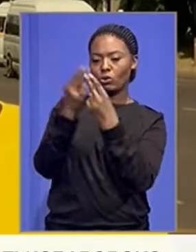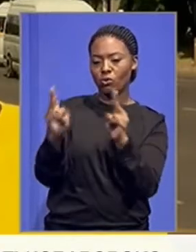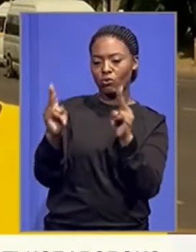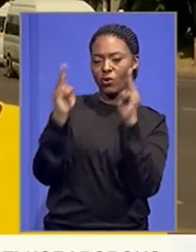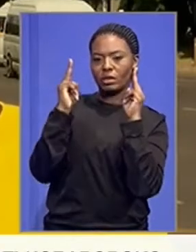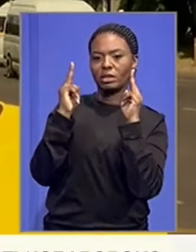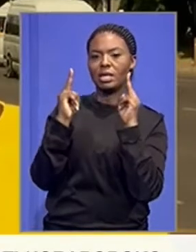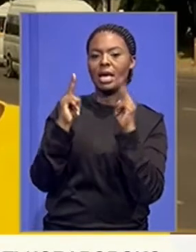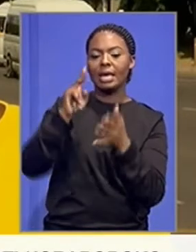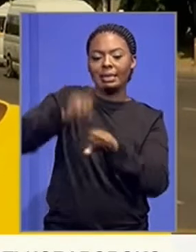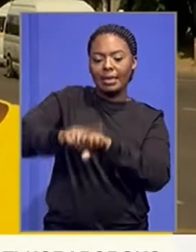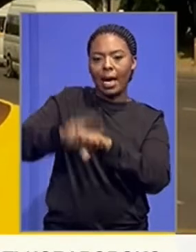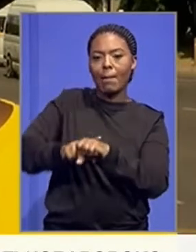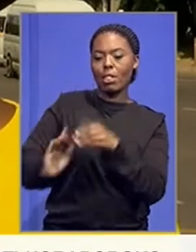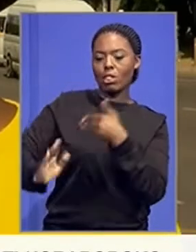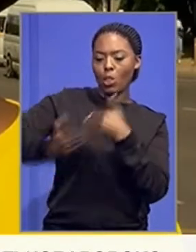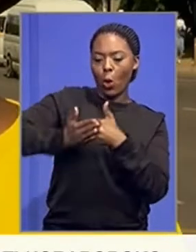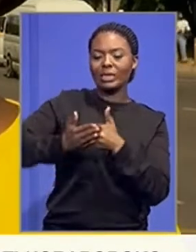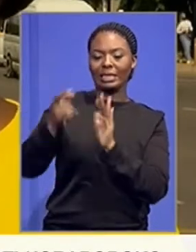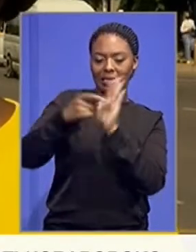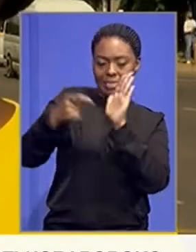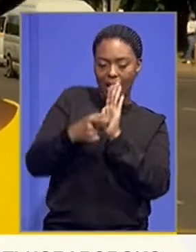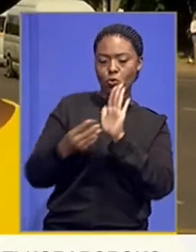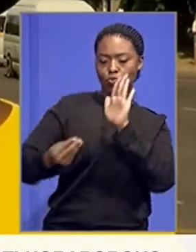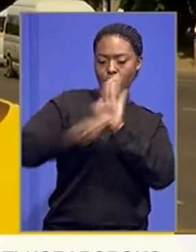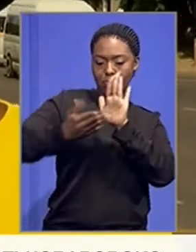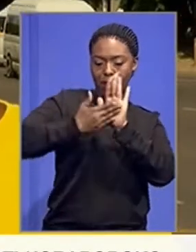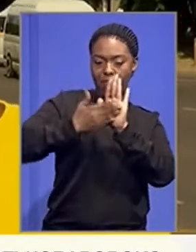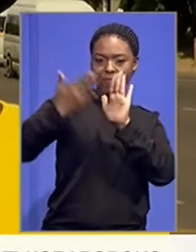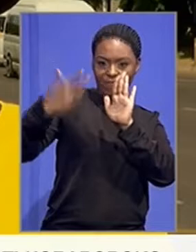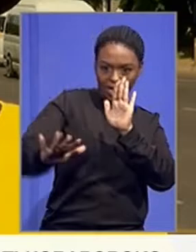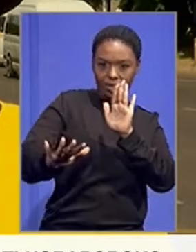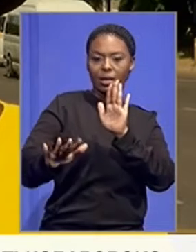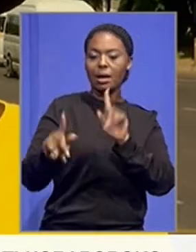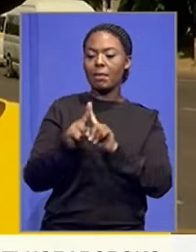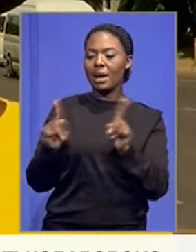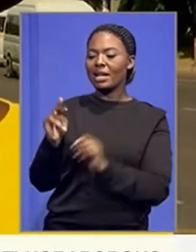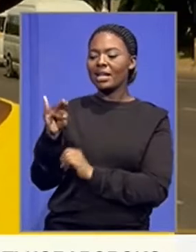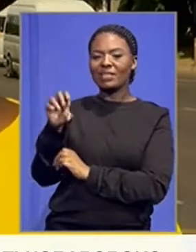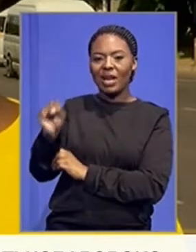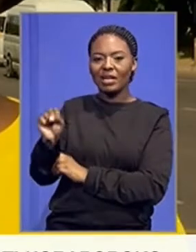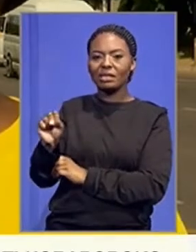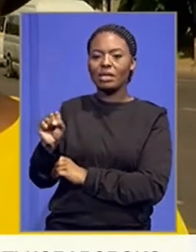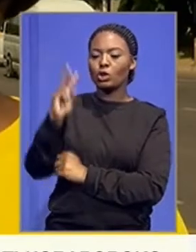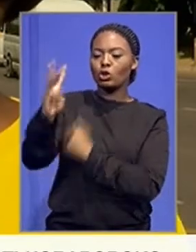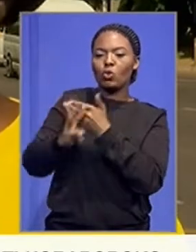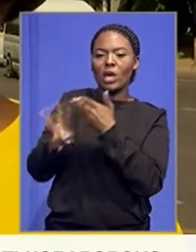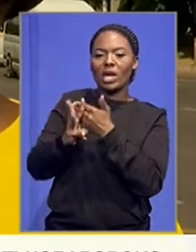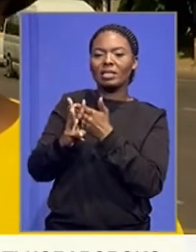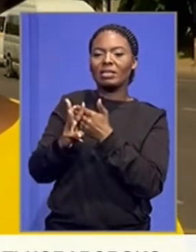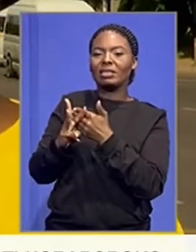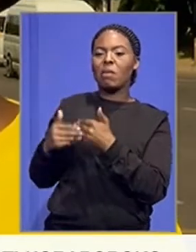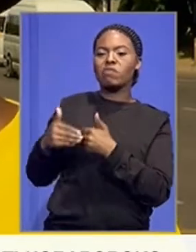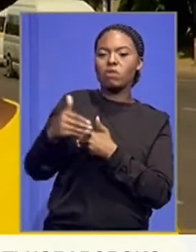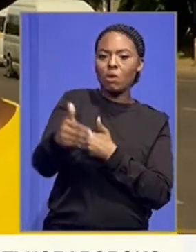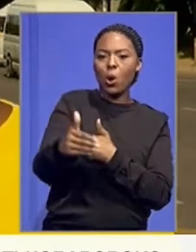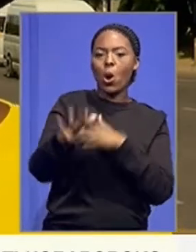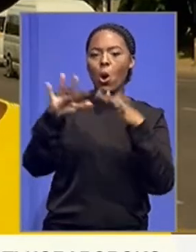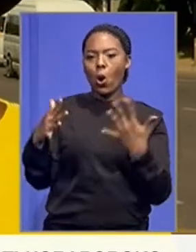frame where it says that they're closing the registration period, but then NSFAS allocates 2 weeks prior or earlier after